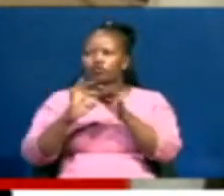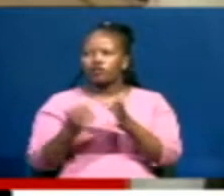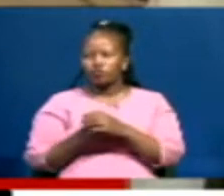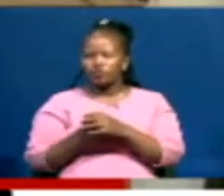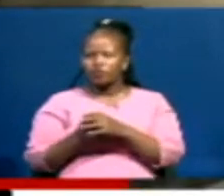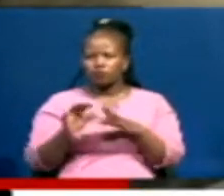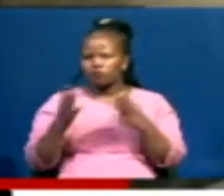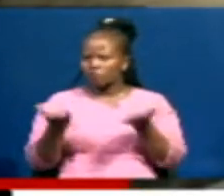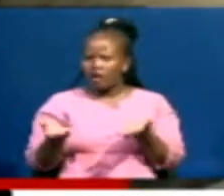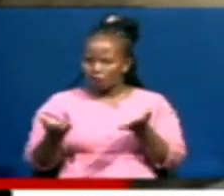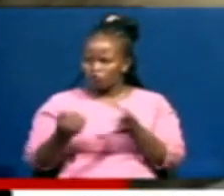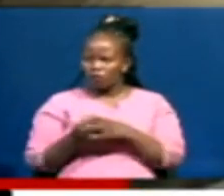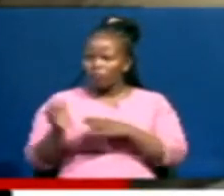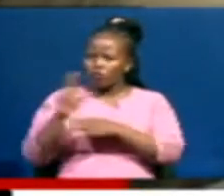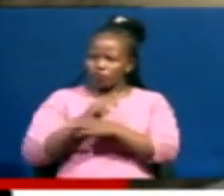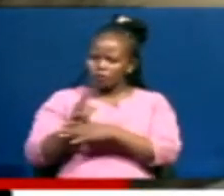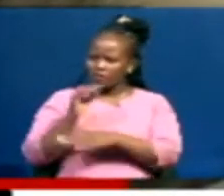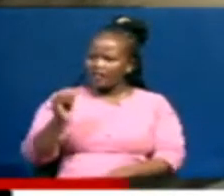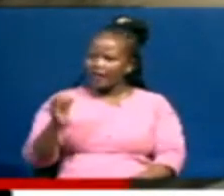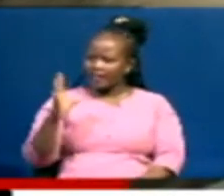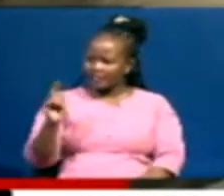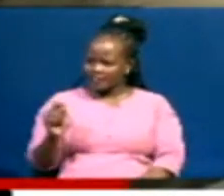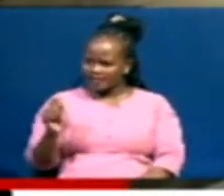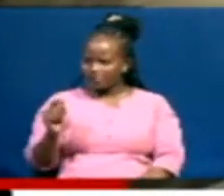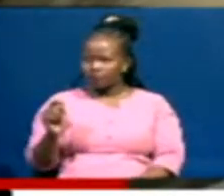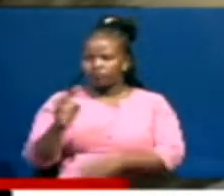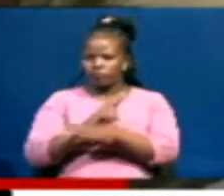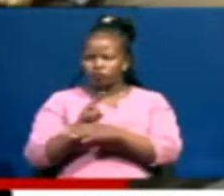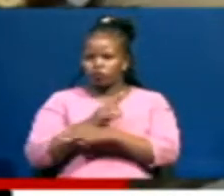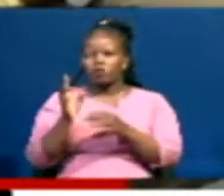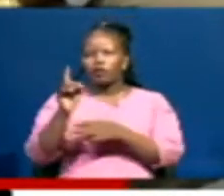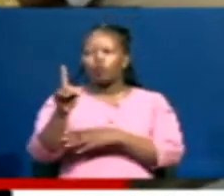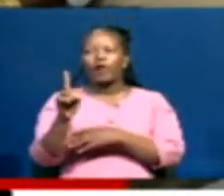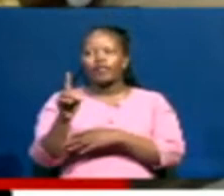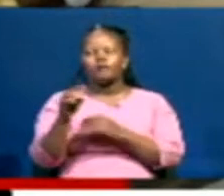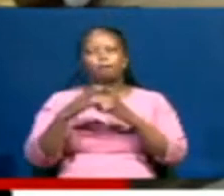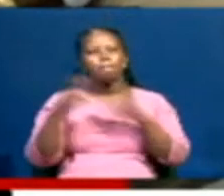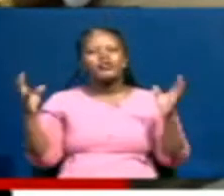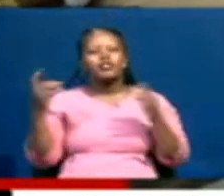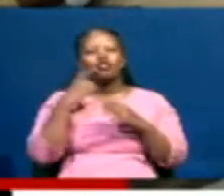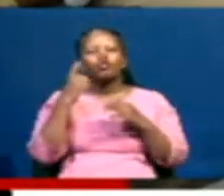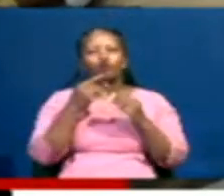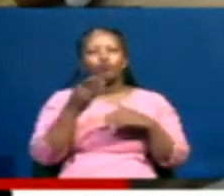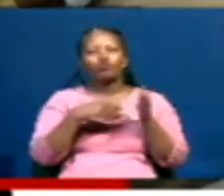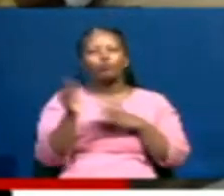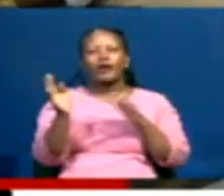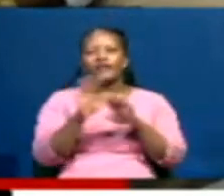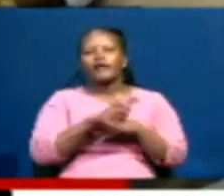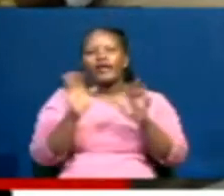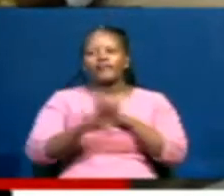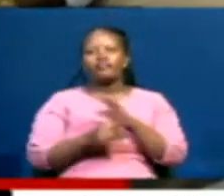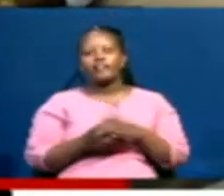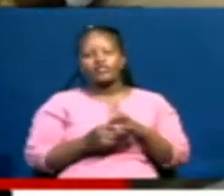then use ICT to deploy our one-stop shop? I think this is a very important